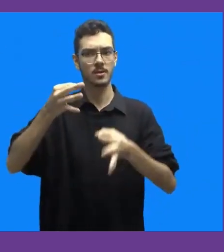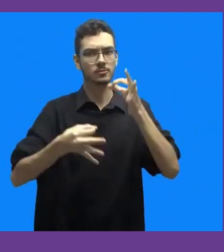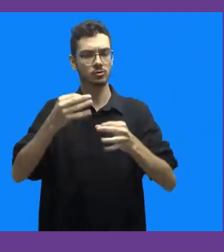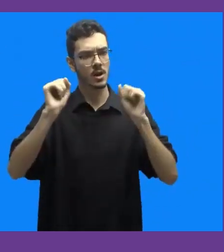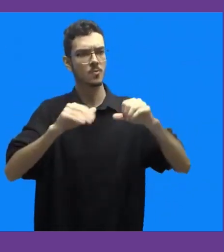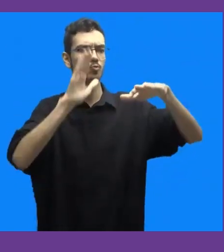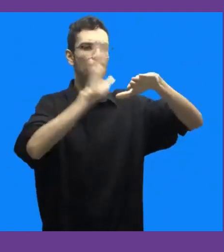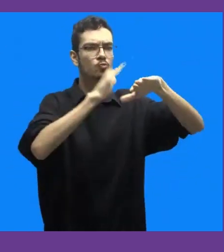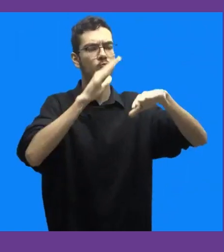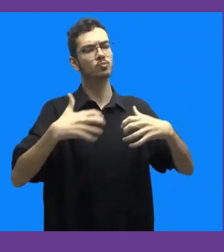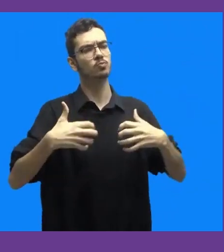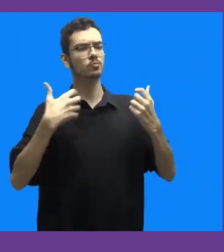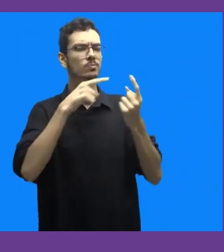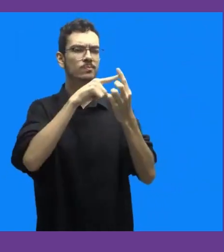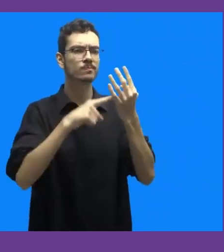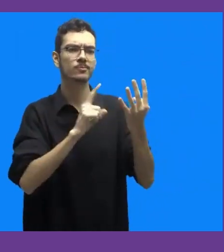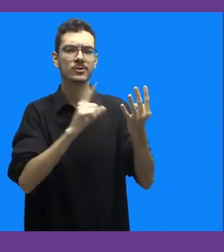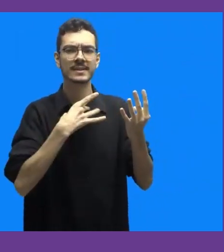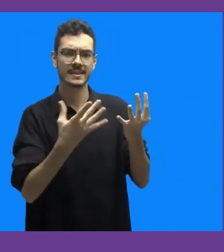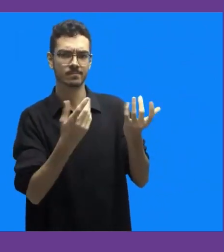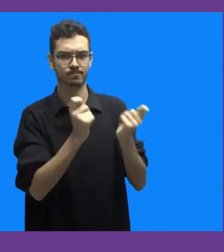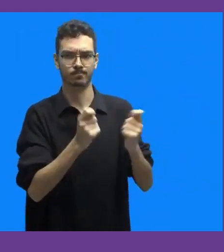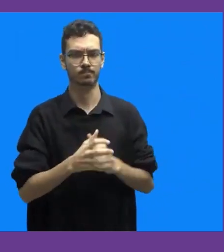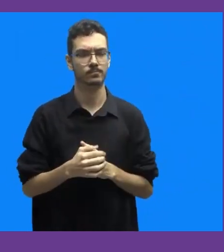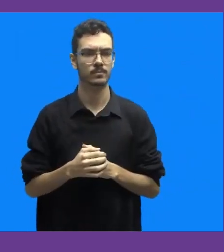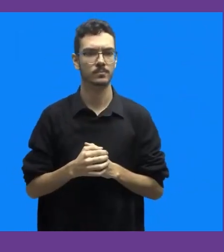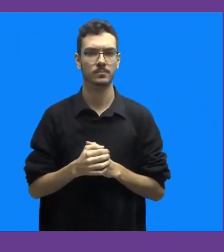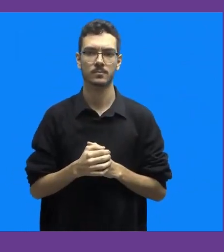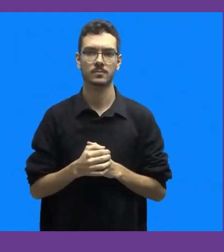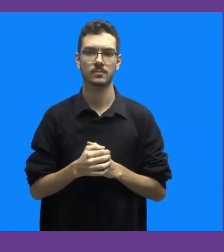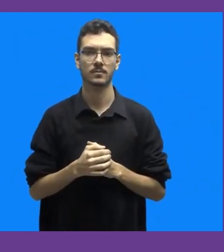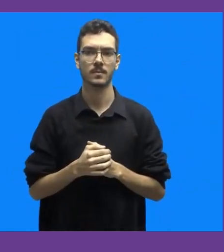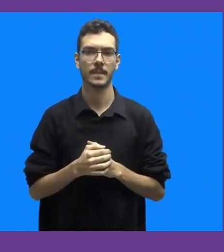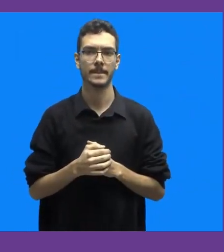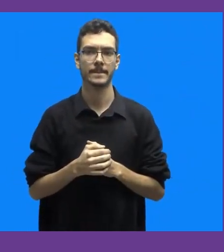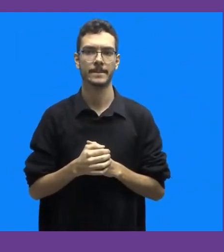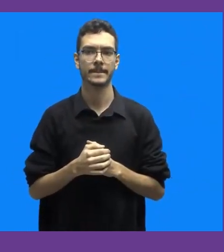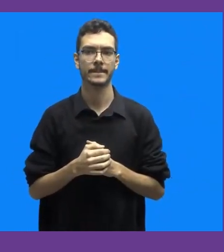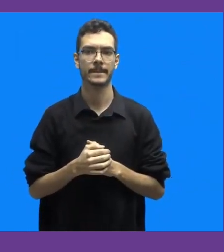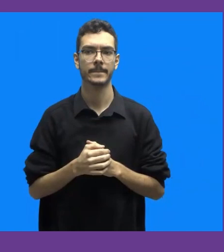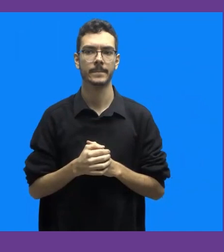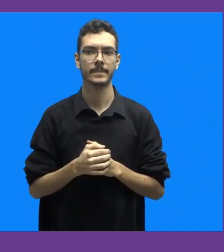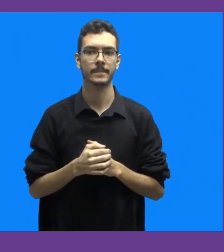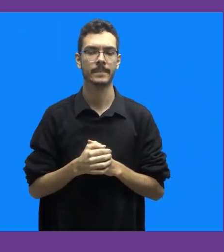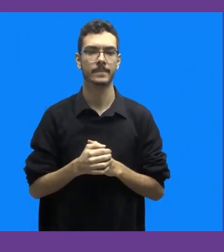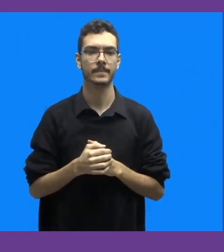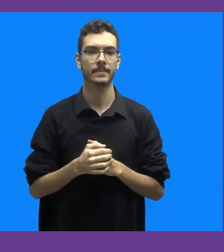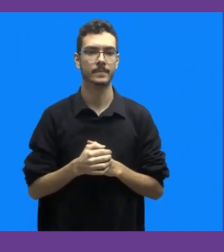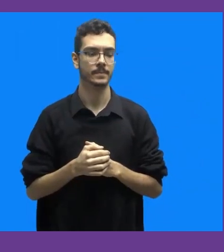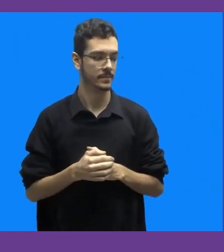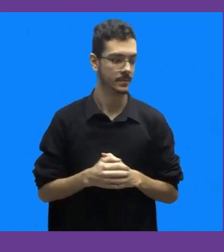Yeah, at a practical level, working with students for many years myself, one of the big